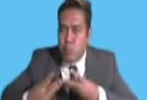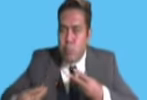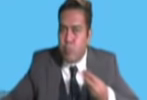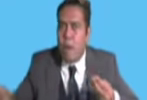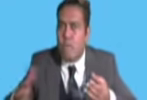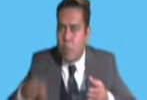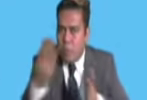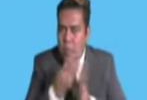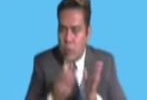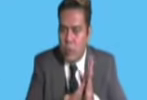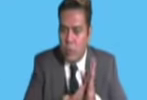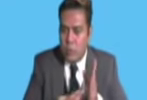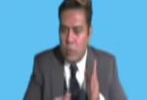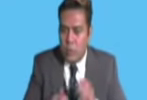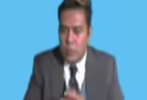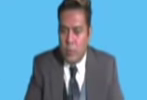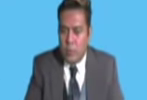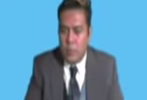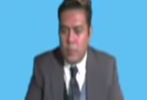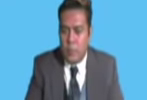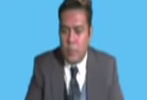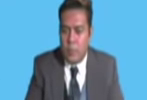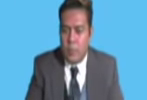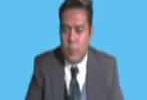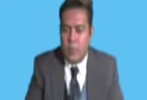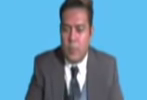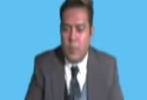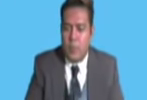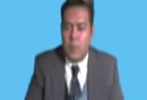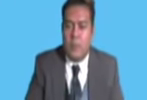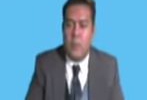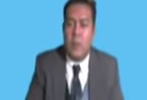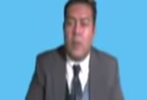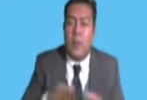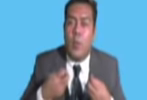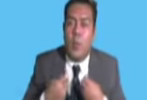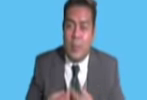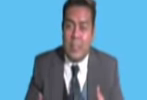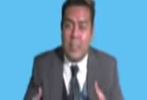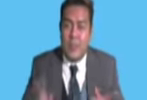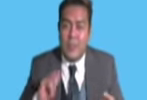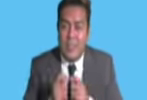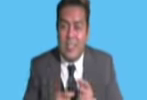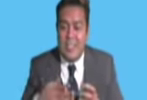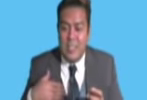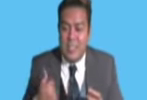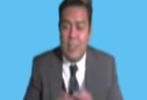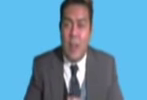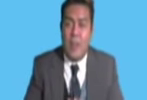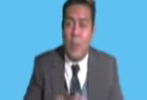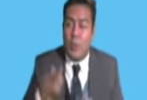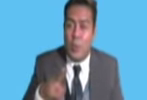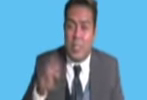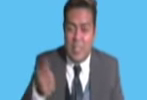budget. A swimming pool, waste transfer station from the 2015 and 26